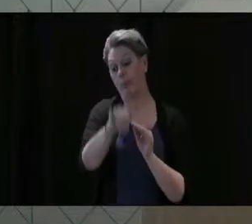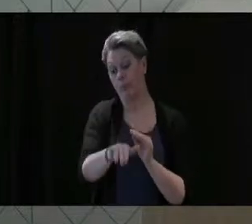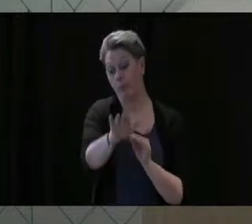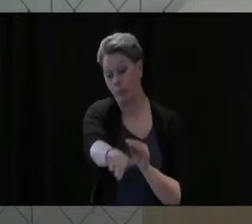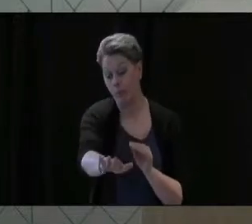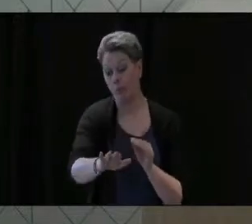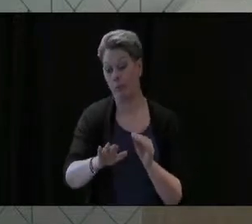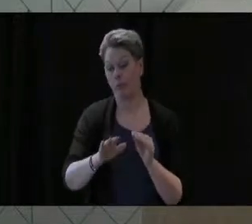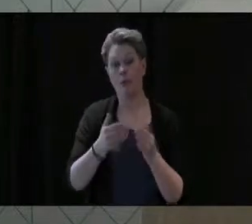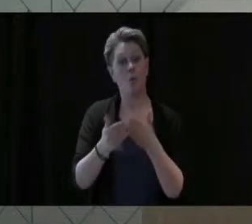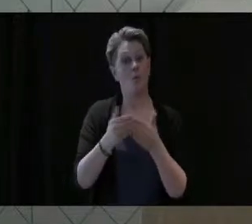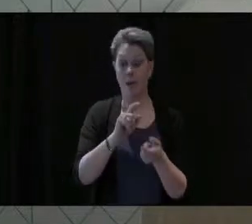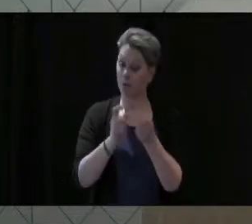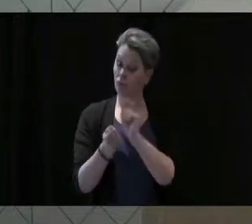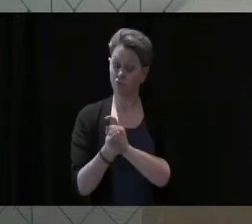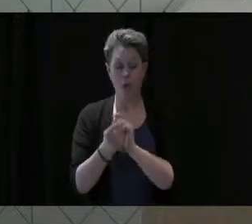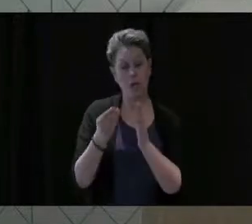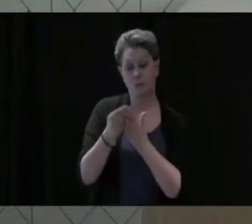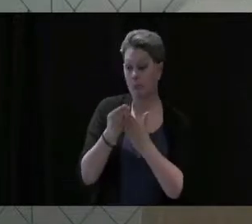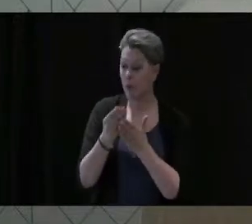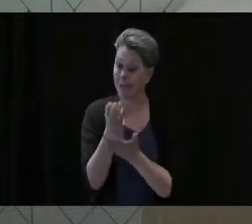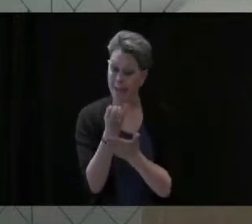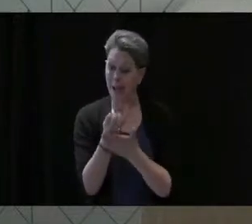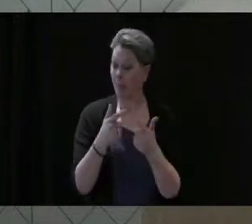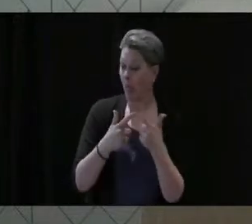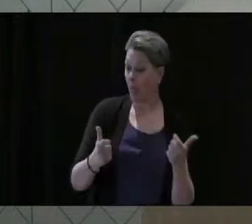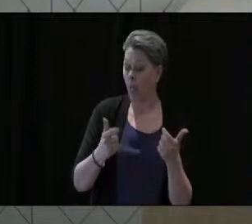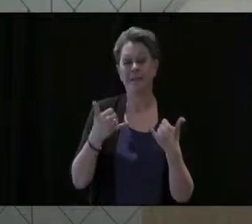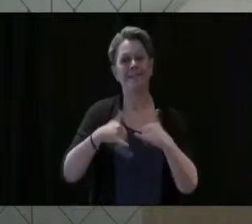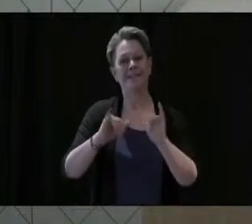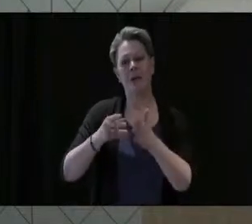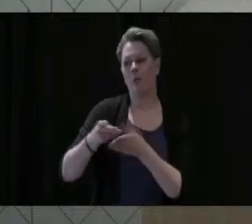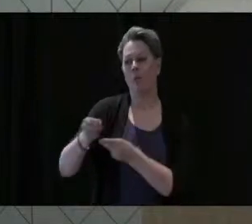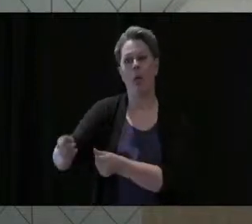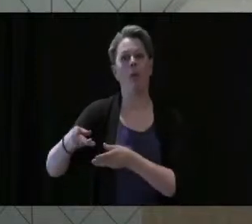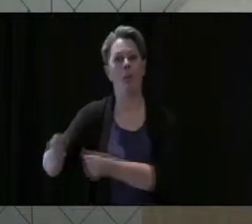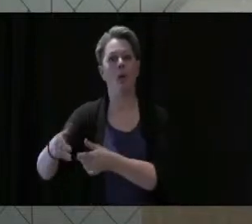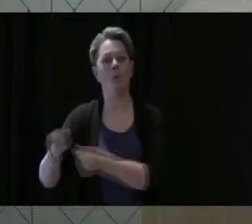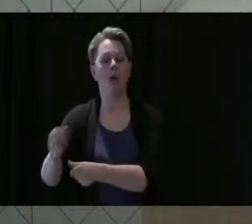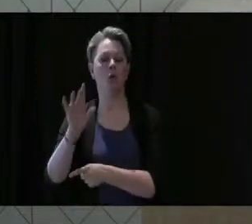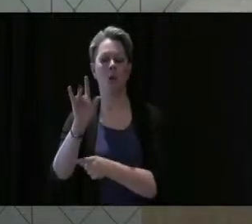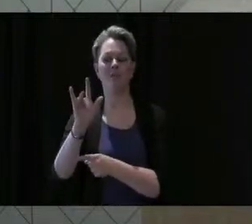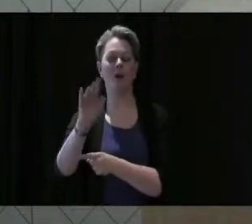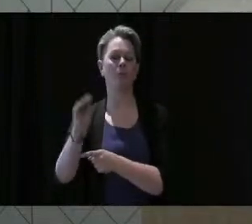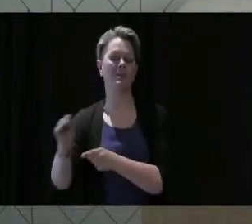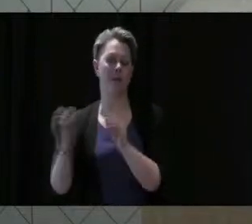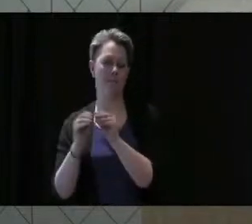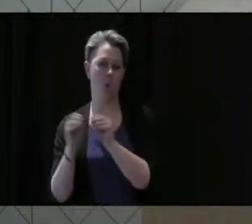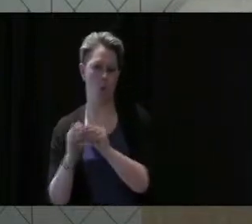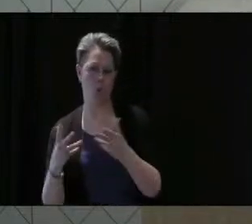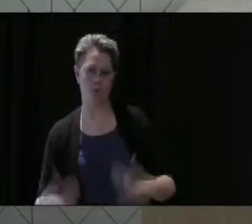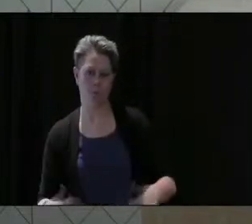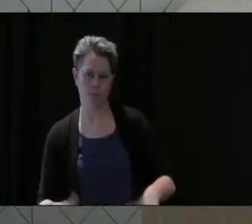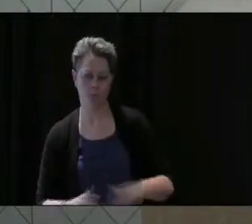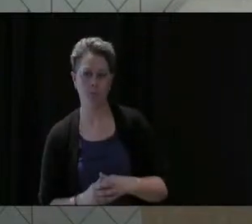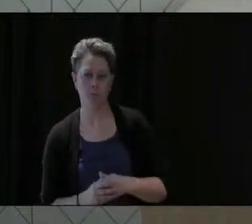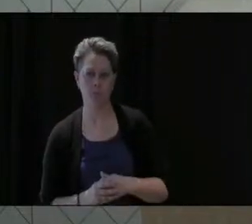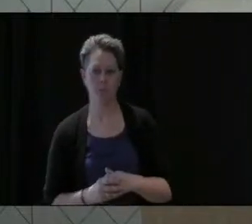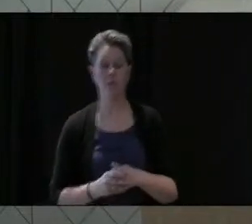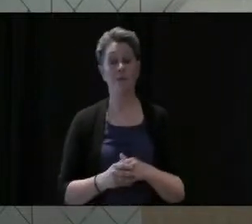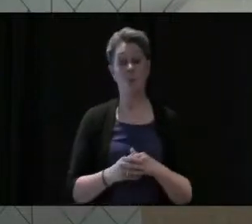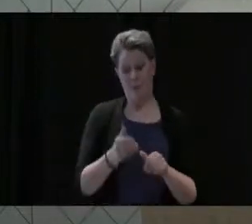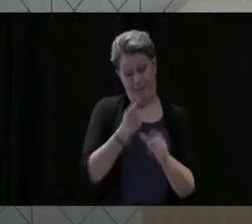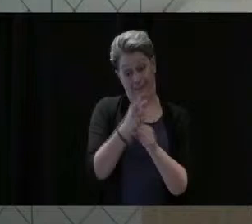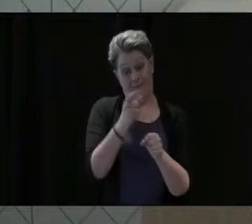downward in our revenues, mostly from oil and gas royalty changes. To cover the shortfall